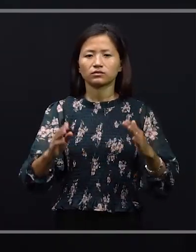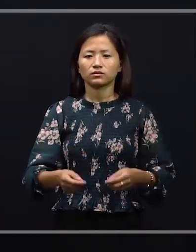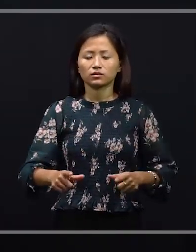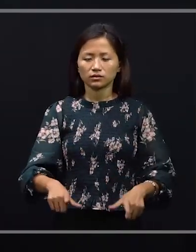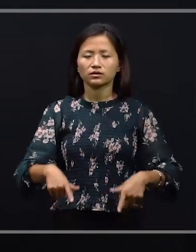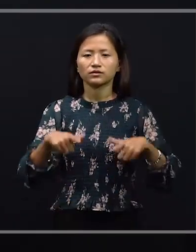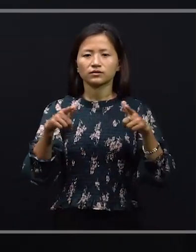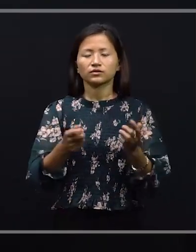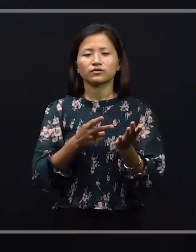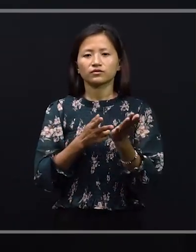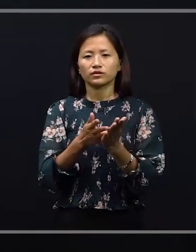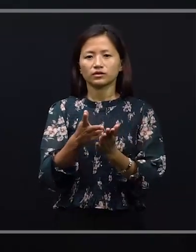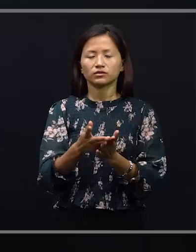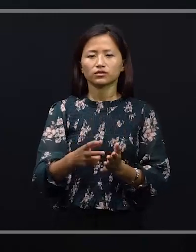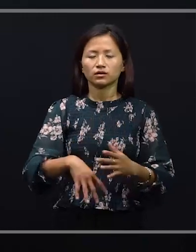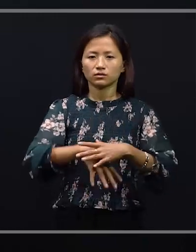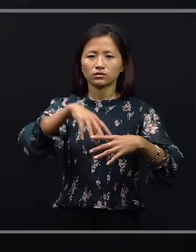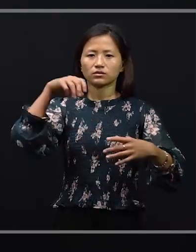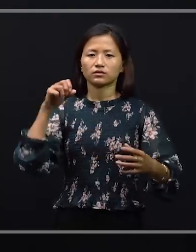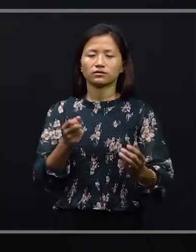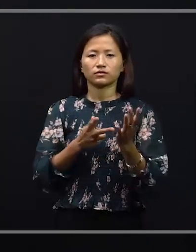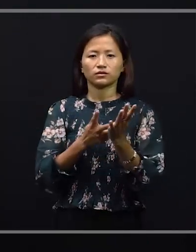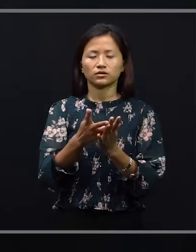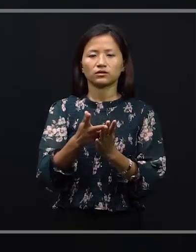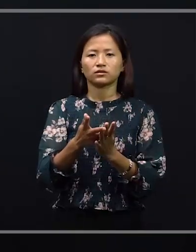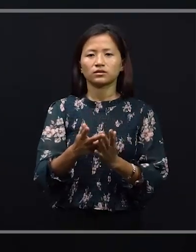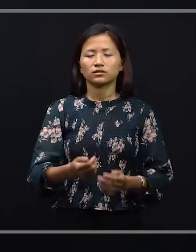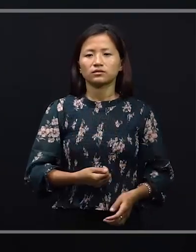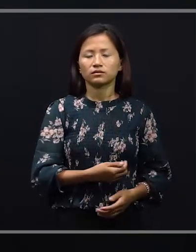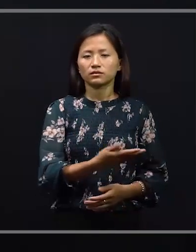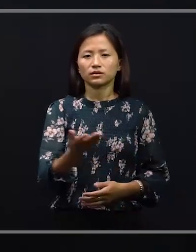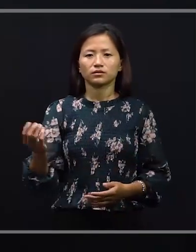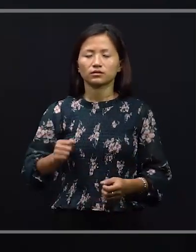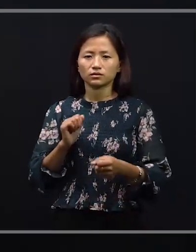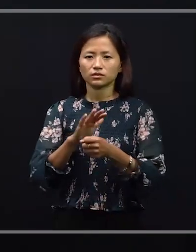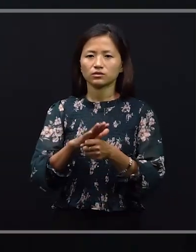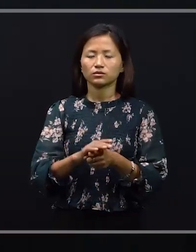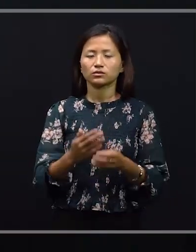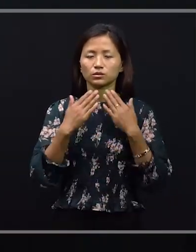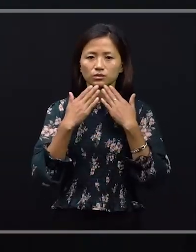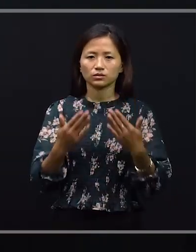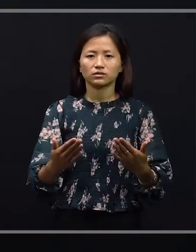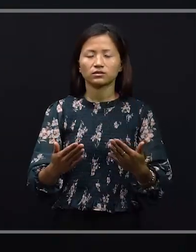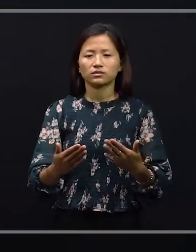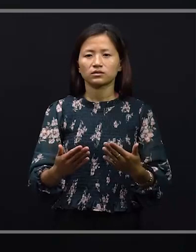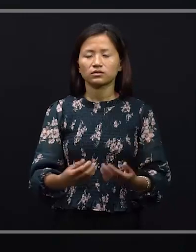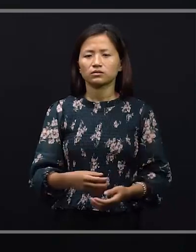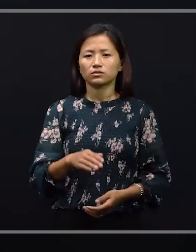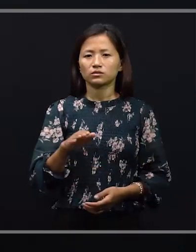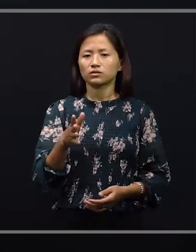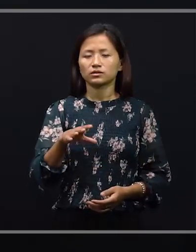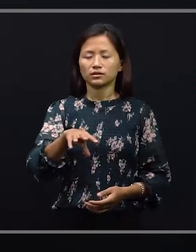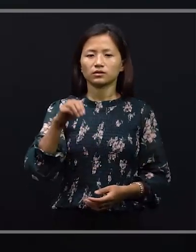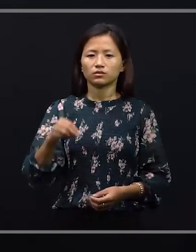village. They have to live outside the village. Then they cannot send their children to the school, nor take water from